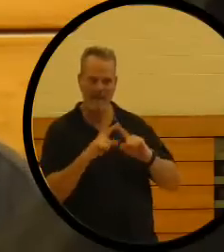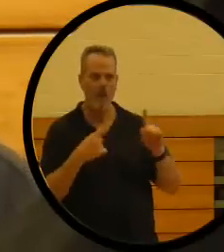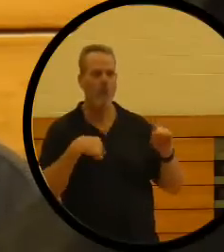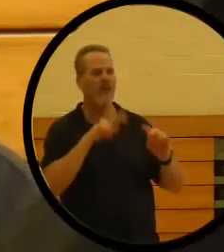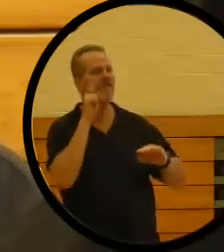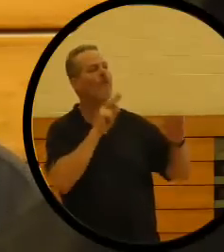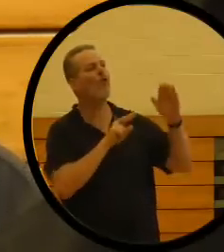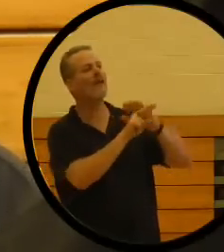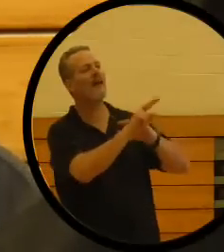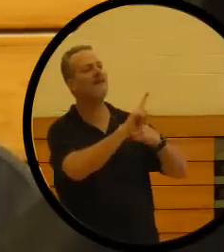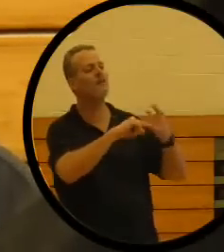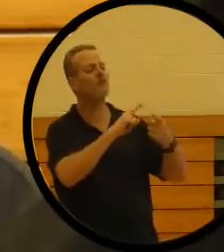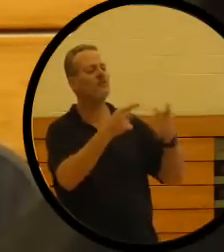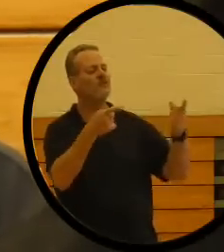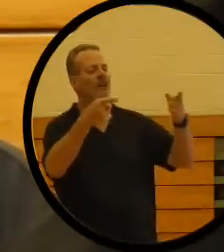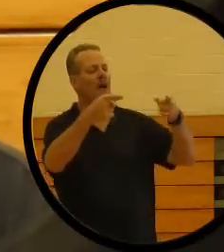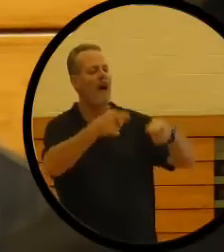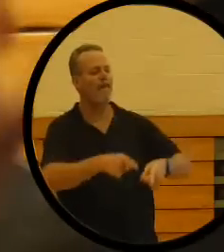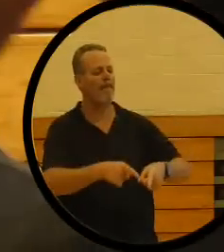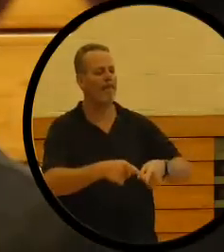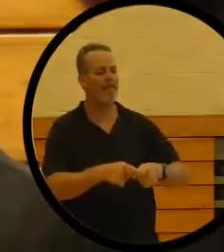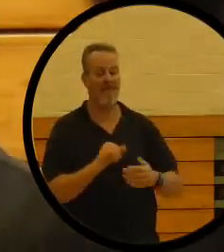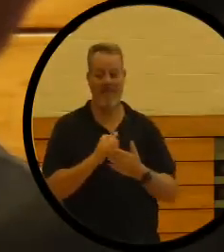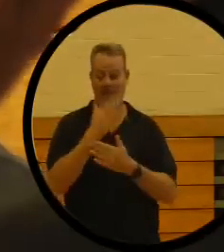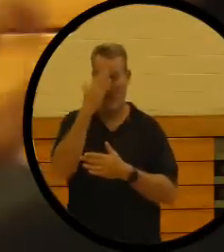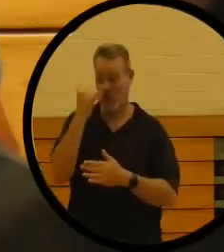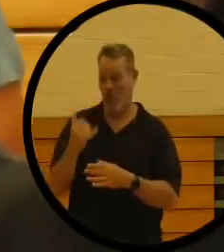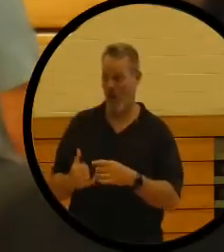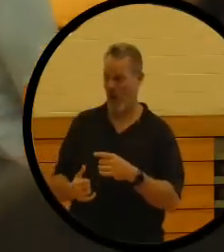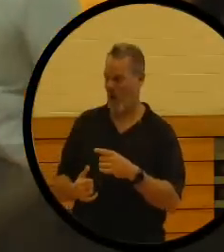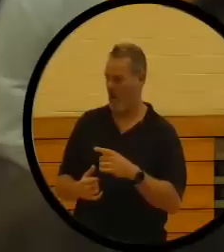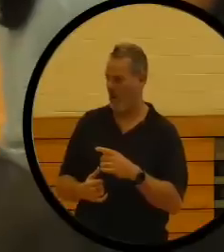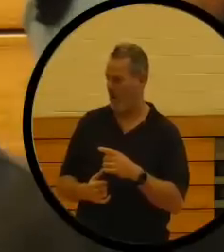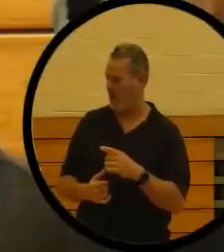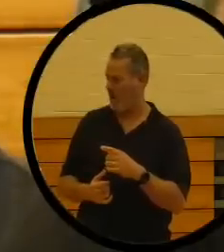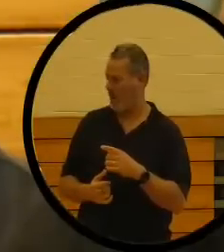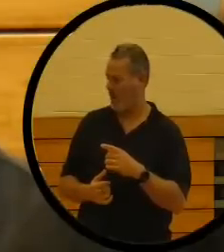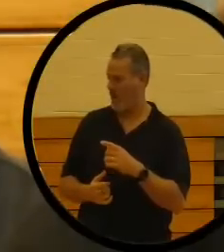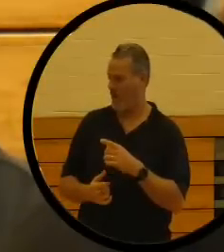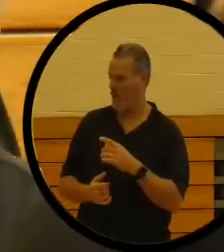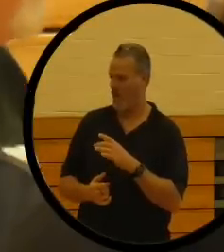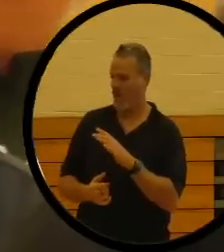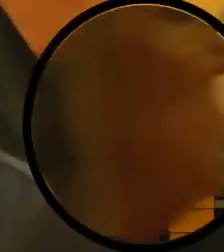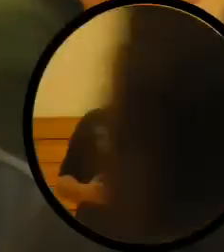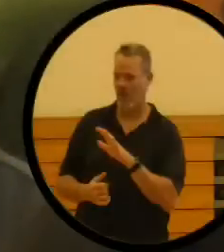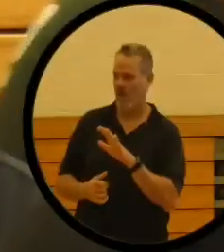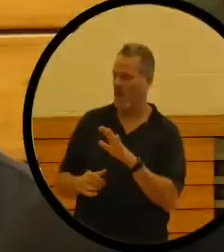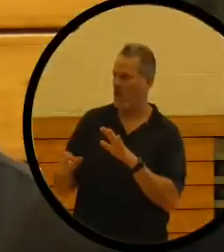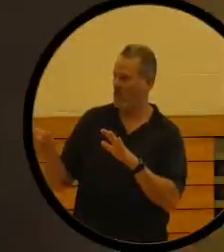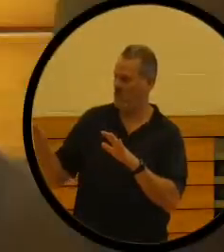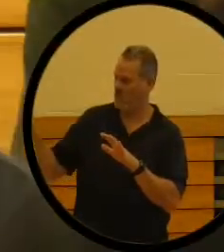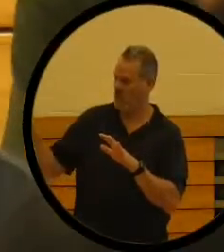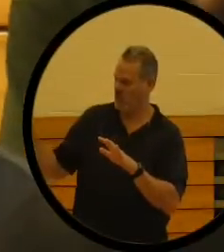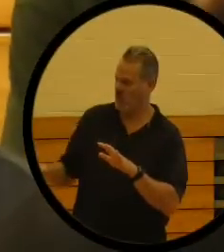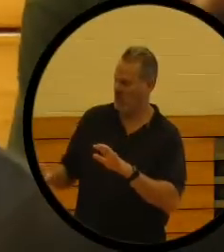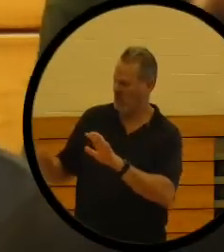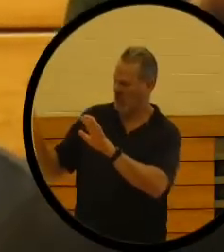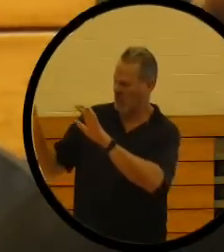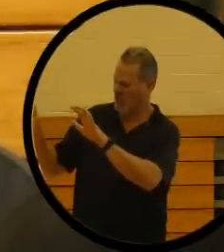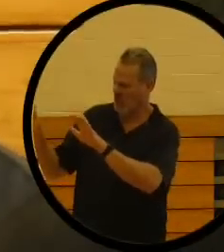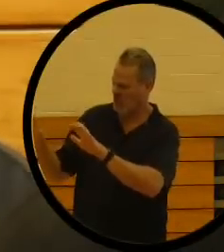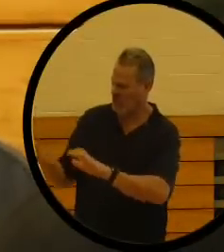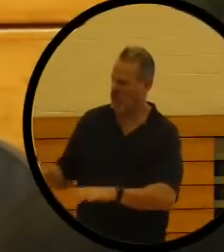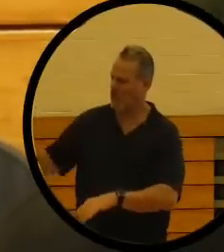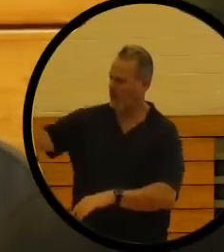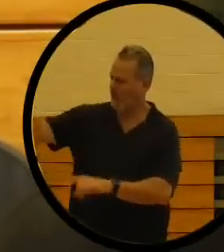forecast when things would be happening. And that's why all those items highlighted in the dark blue, that's